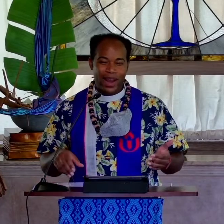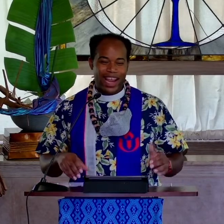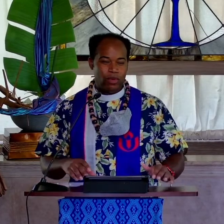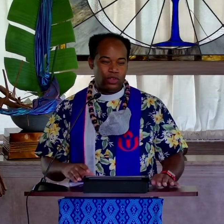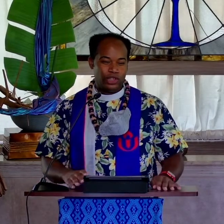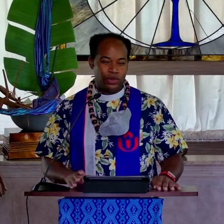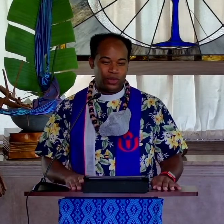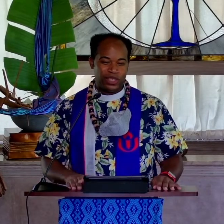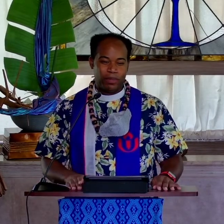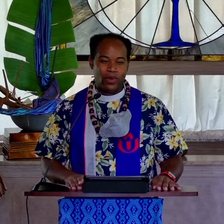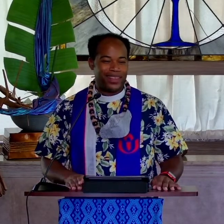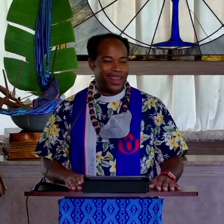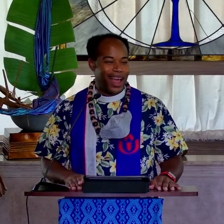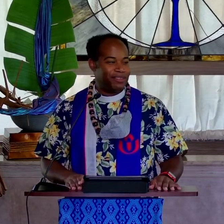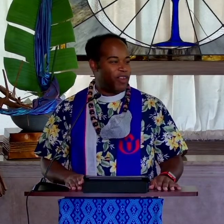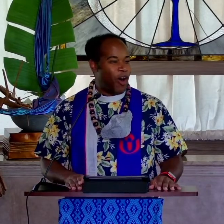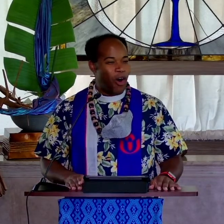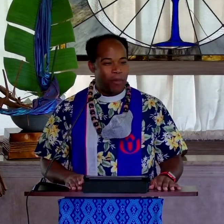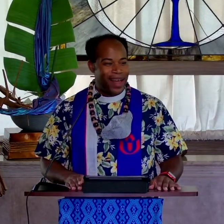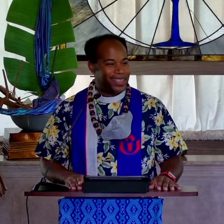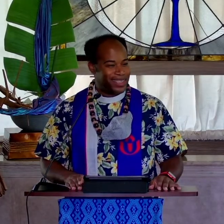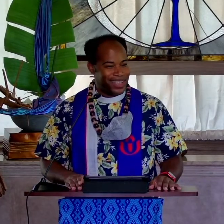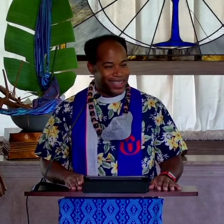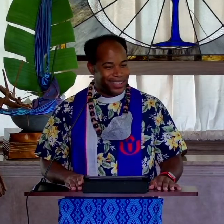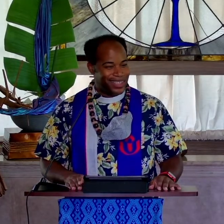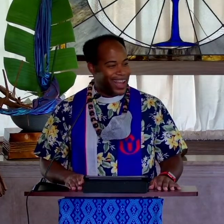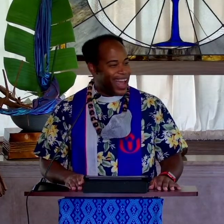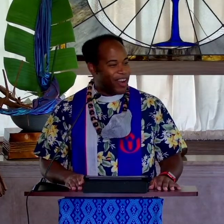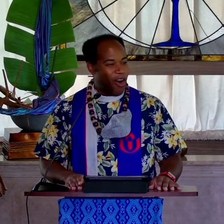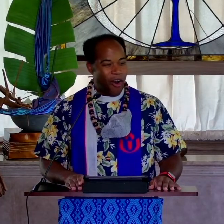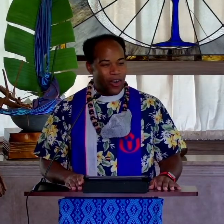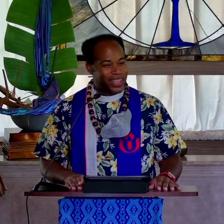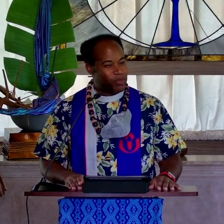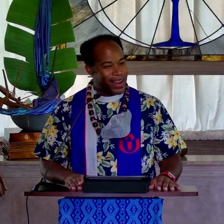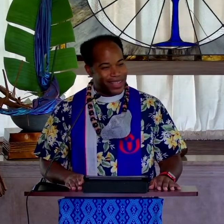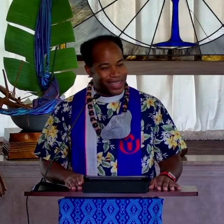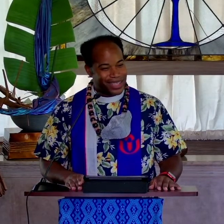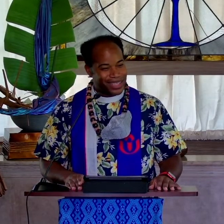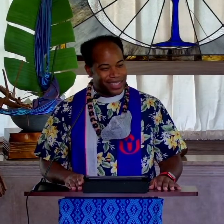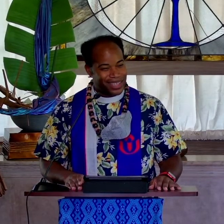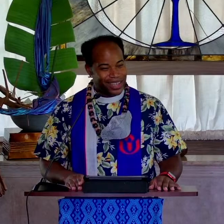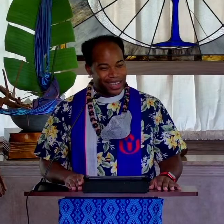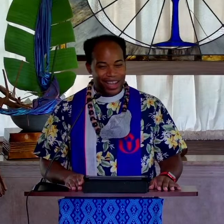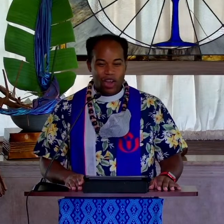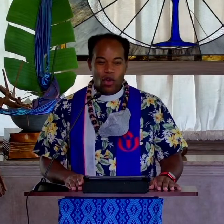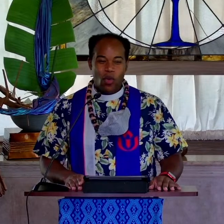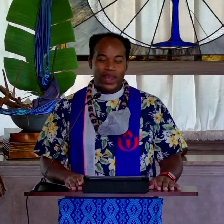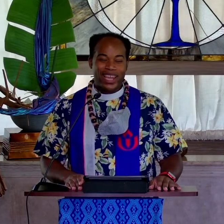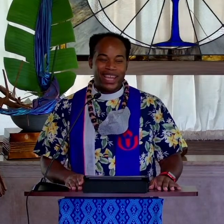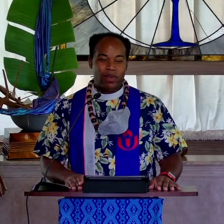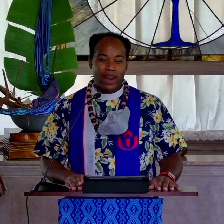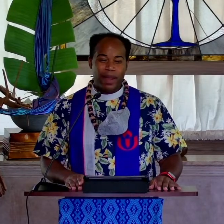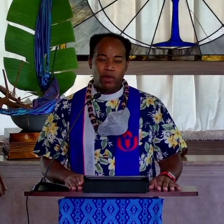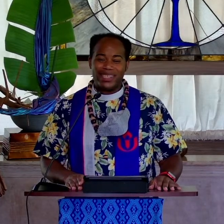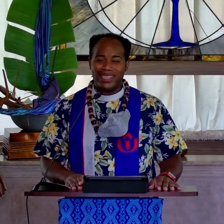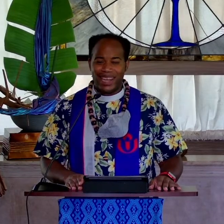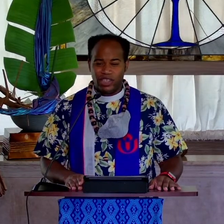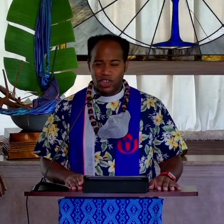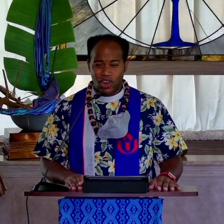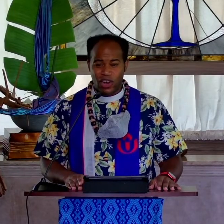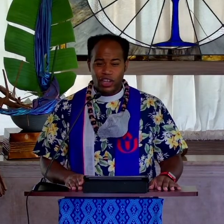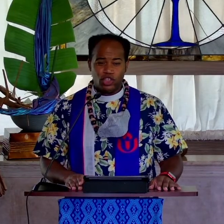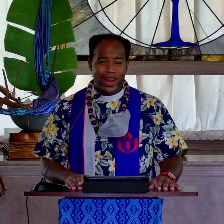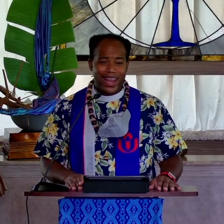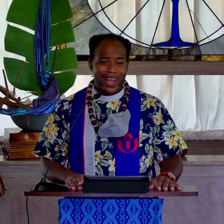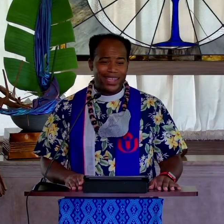We were able to support the lives of all Palestinians and all Israelis. We were able to